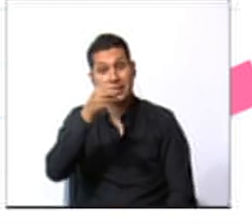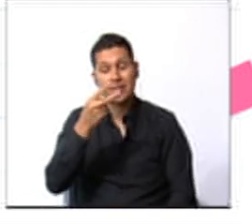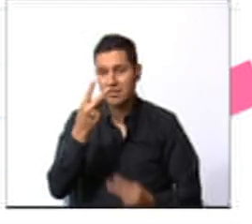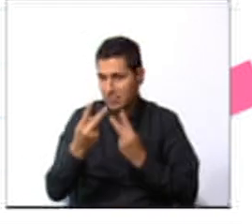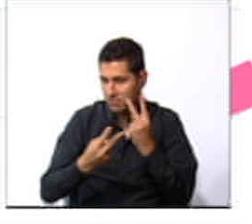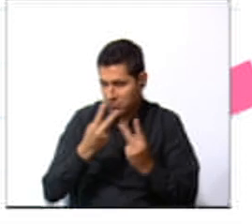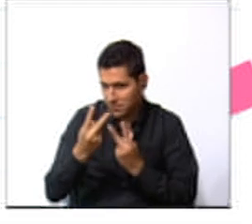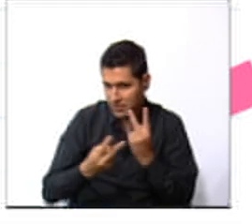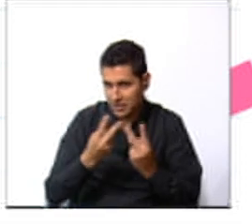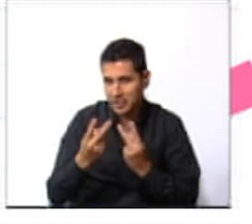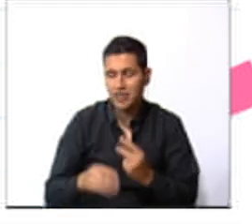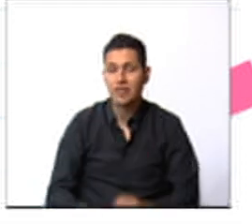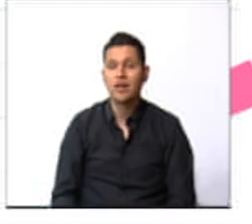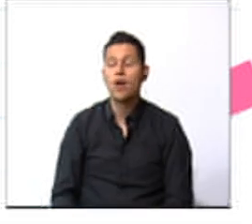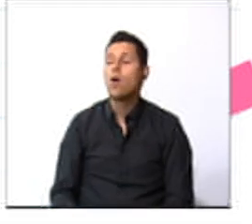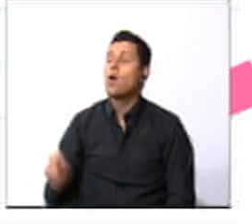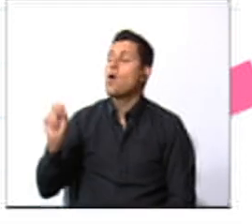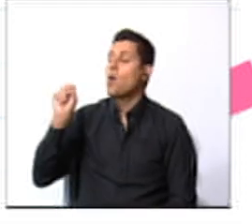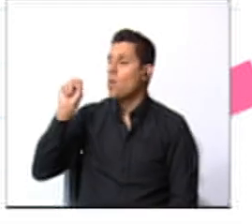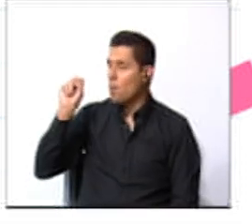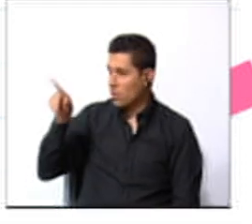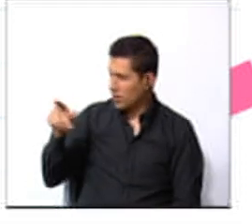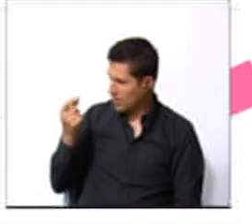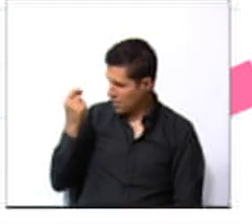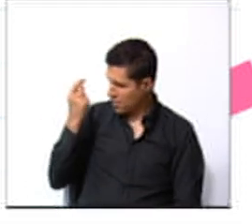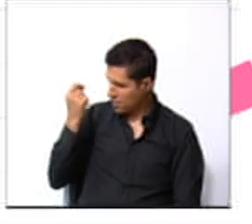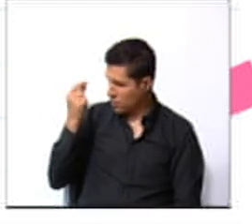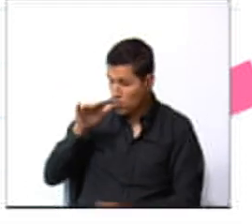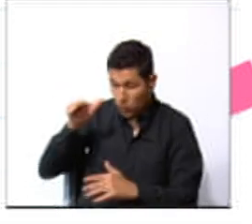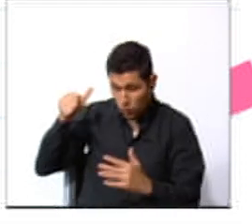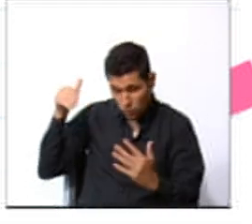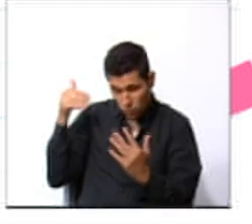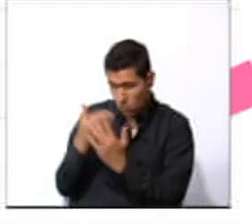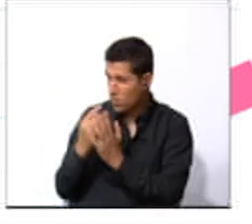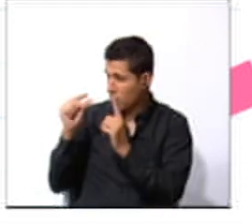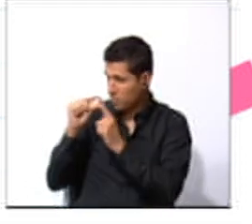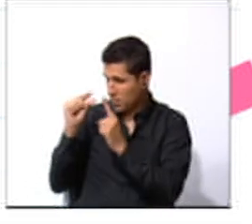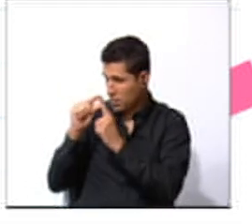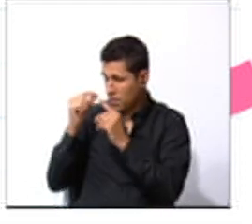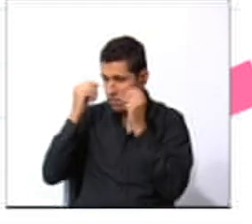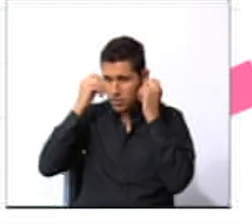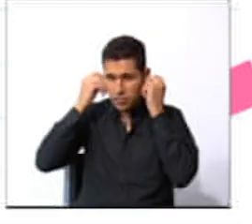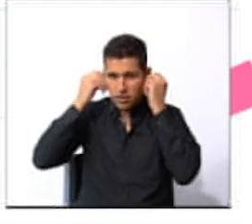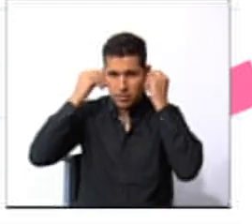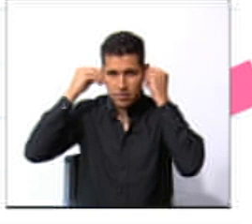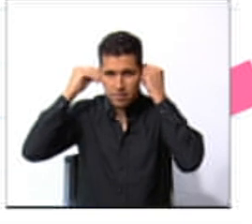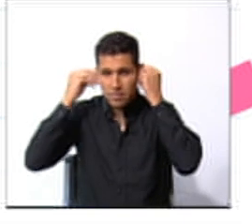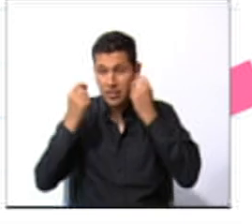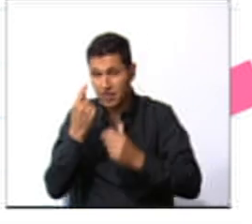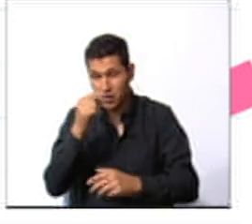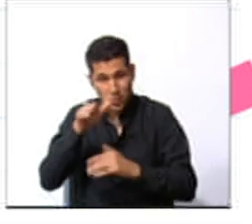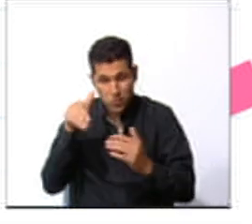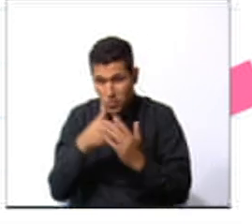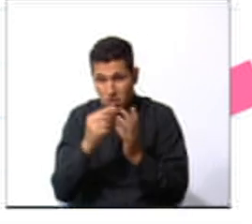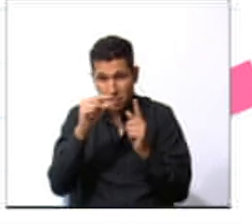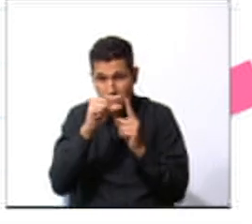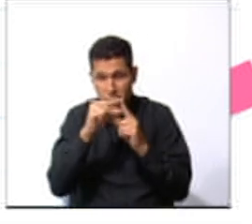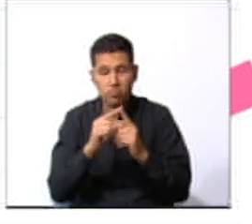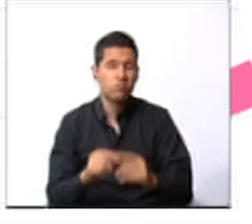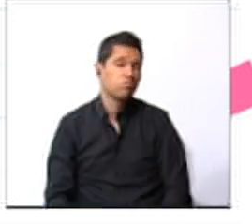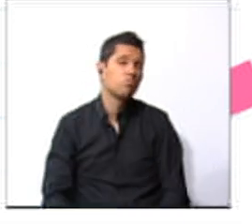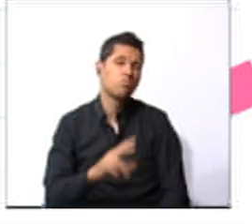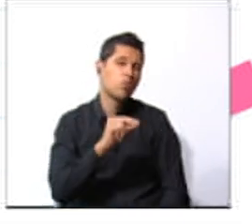soon. Okay, Andres, did you understand all the words? ¿Entendiste todas las palabras? No,